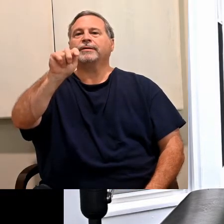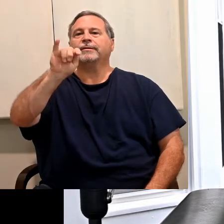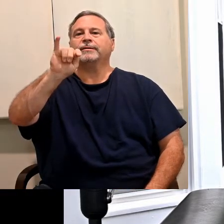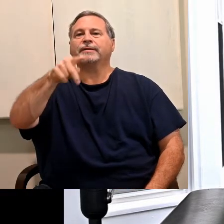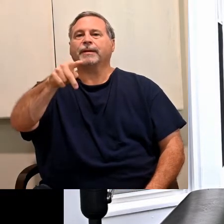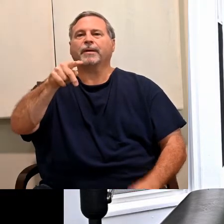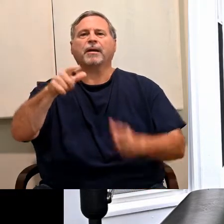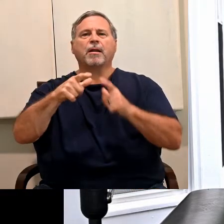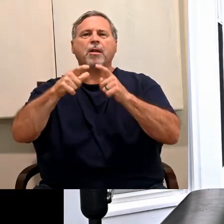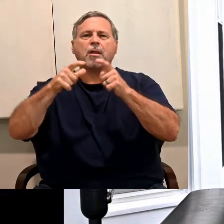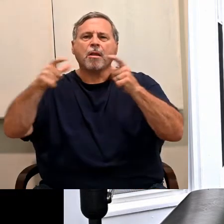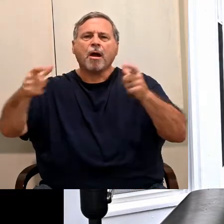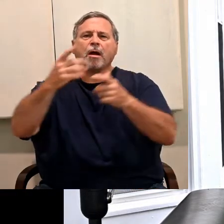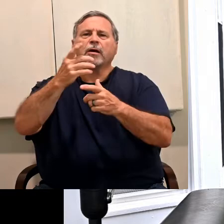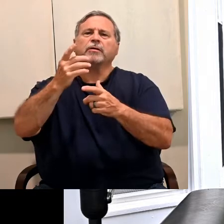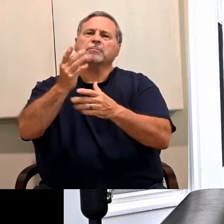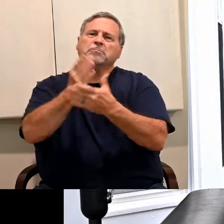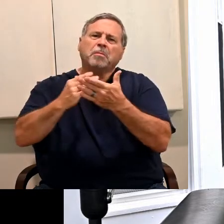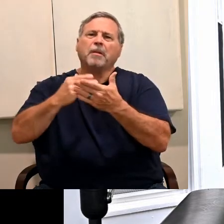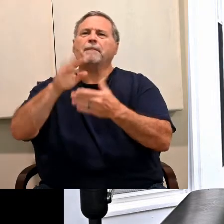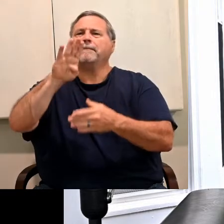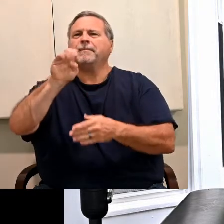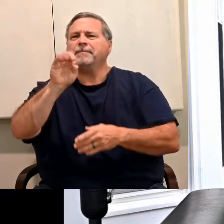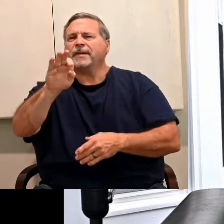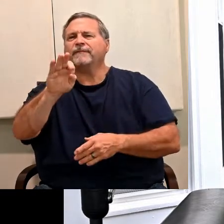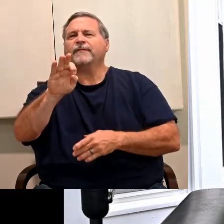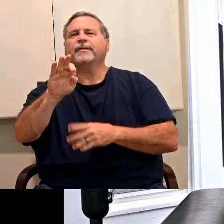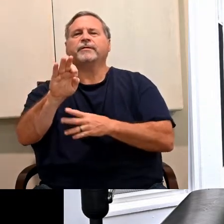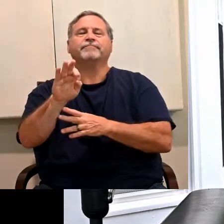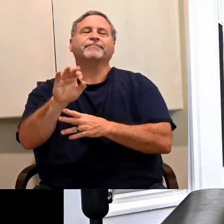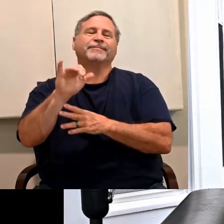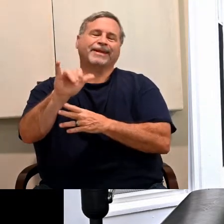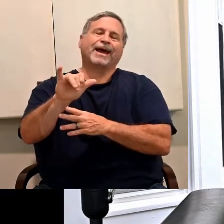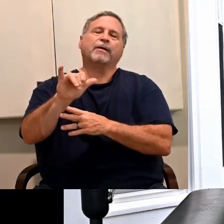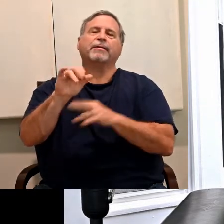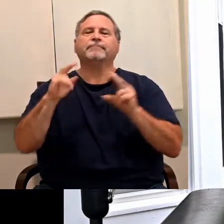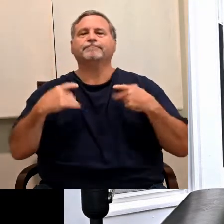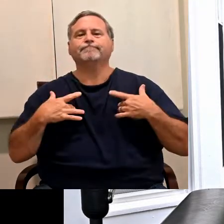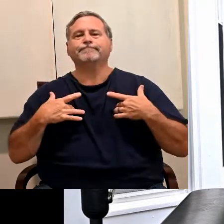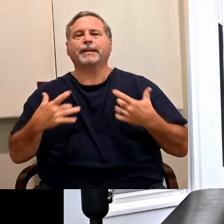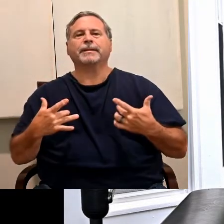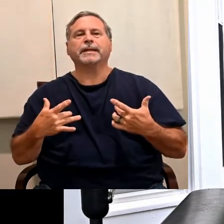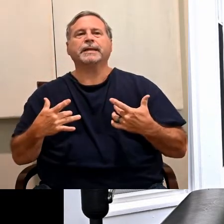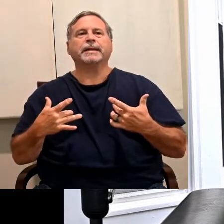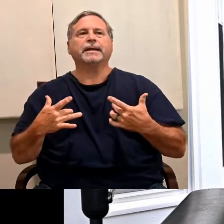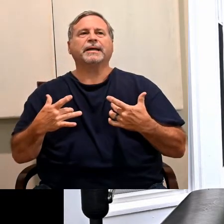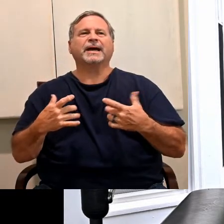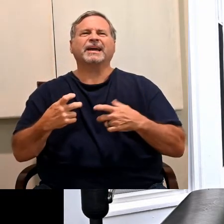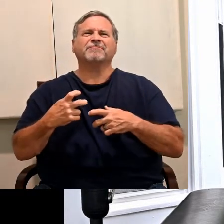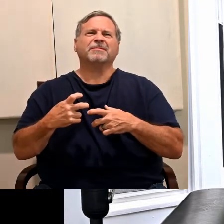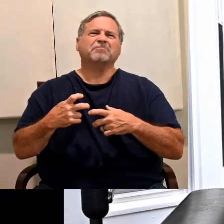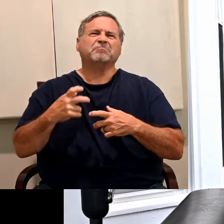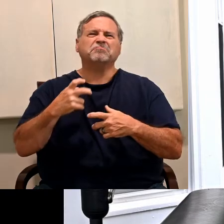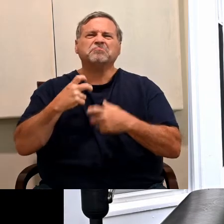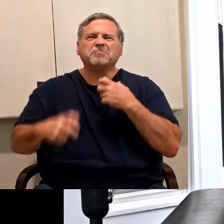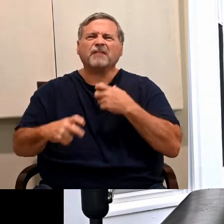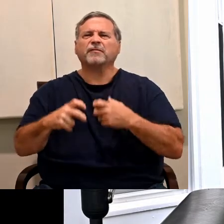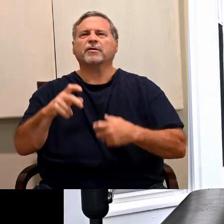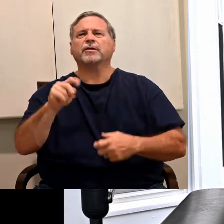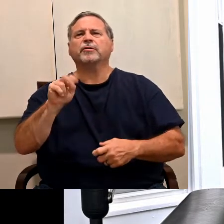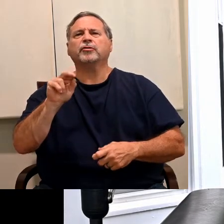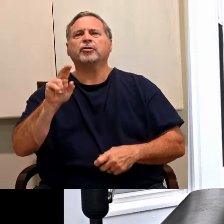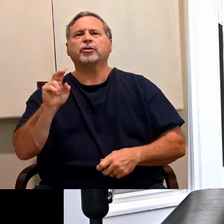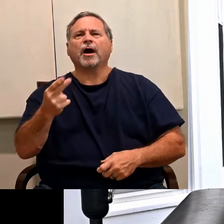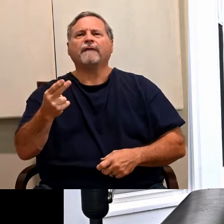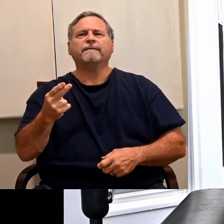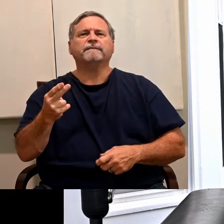round tip, a very large cut of beef. Now, a round tip typically is a